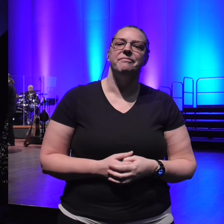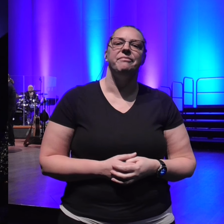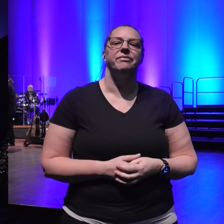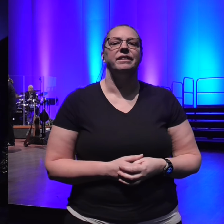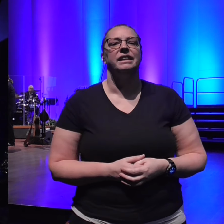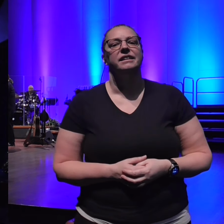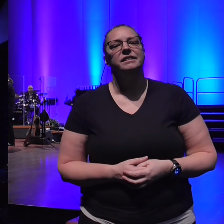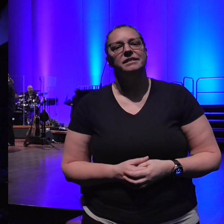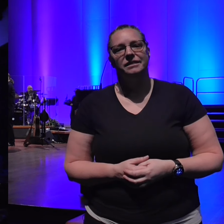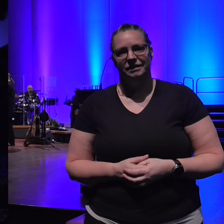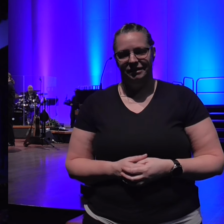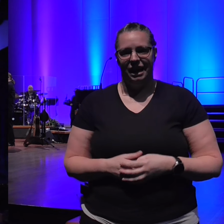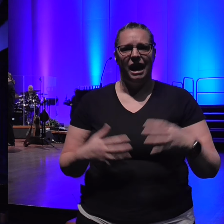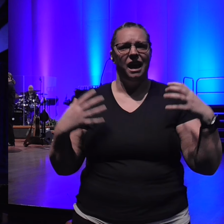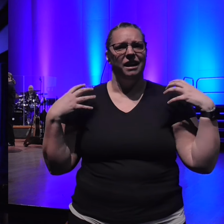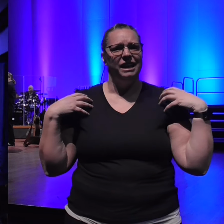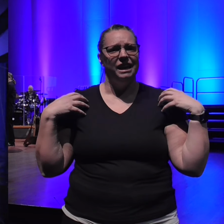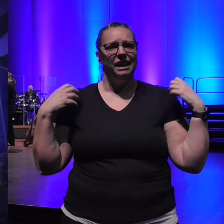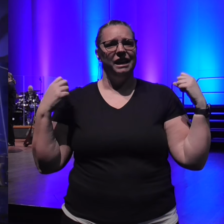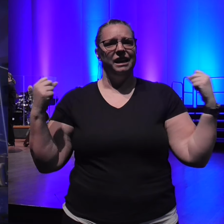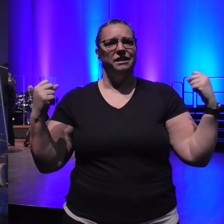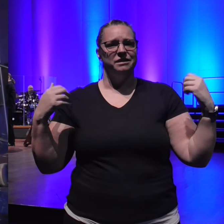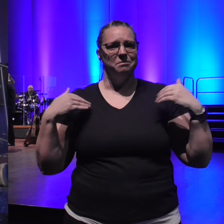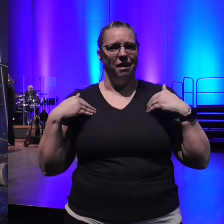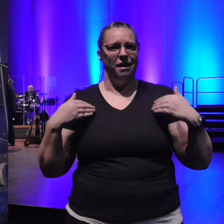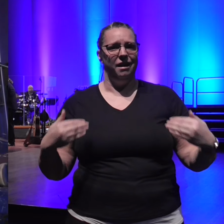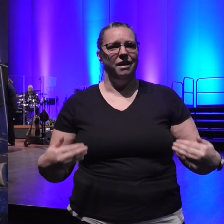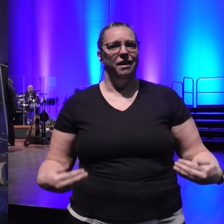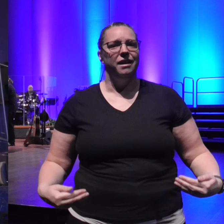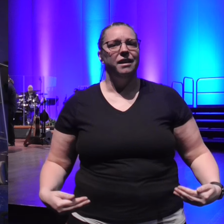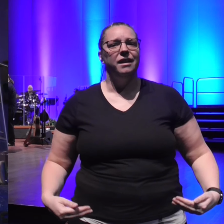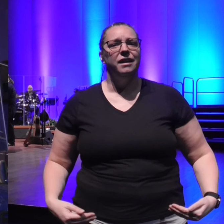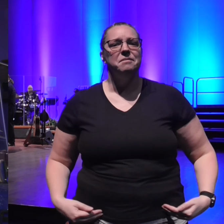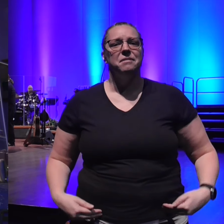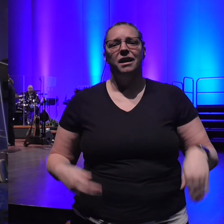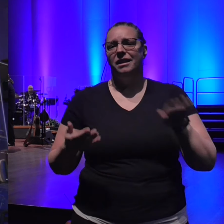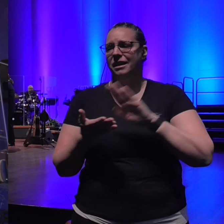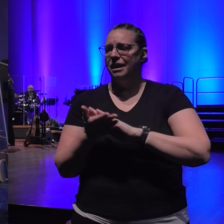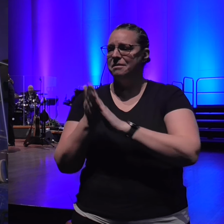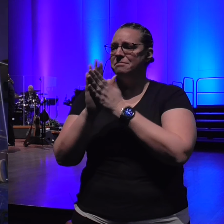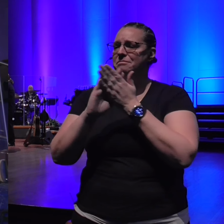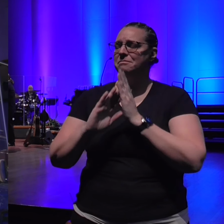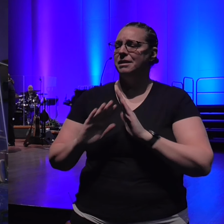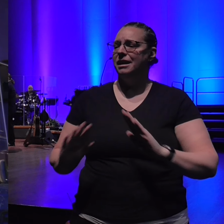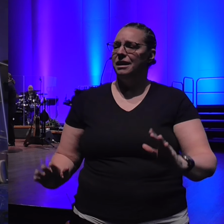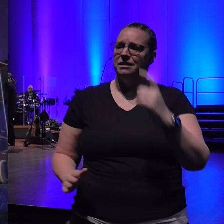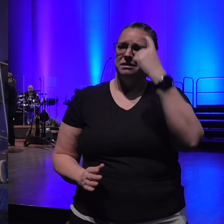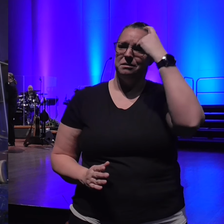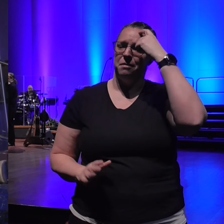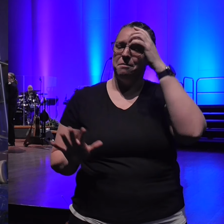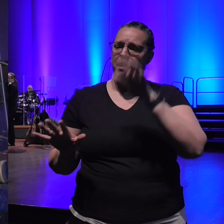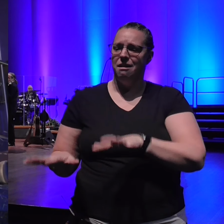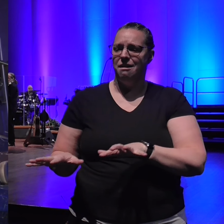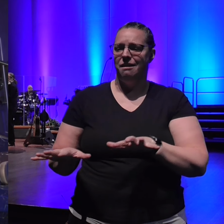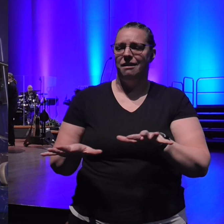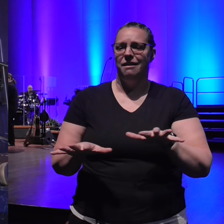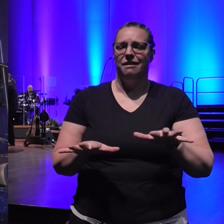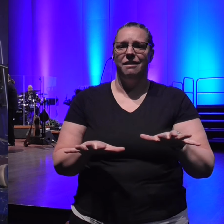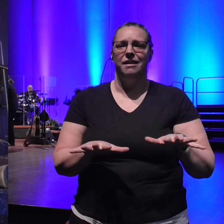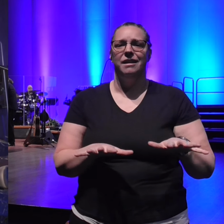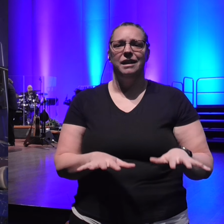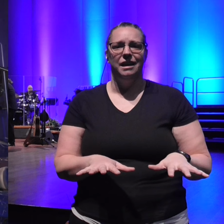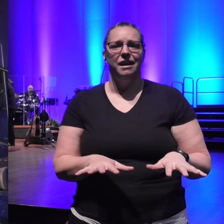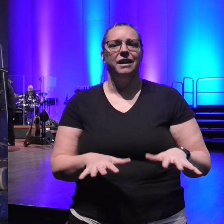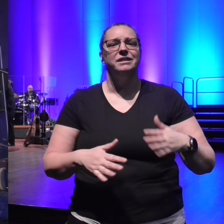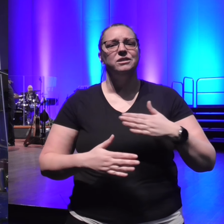It is health to my body, it is peace to my mind, and